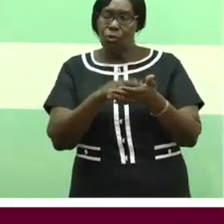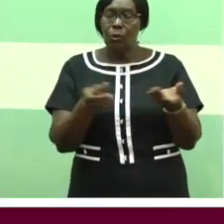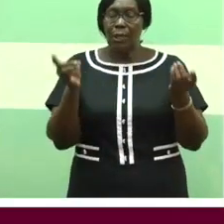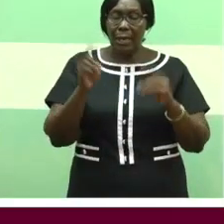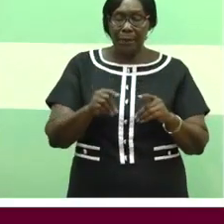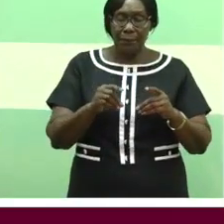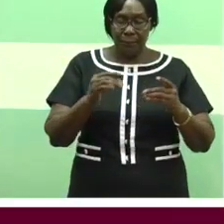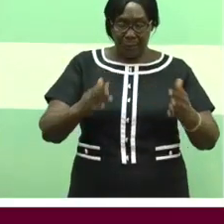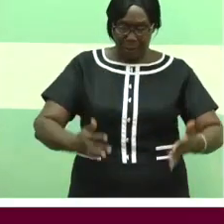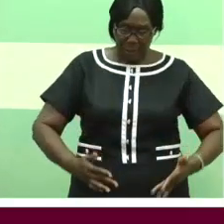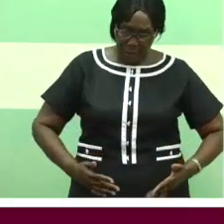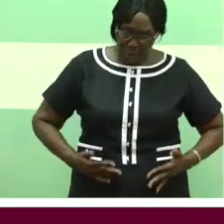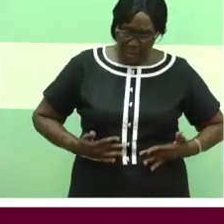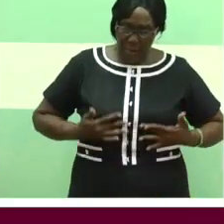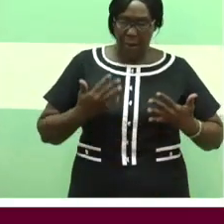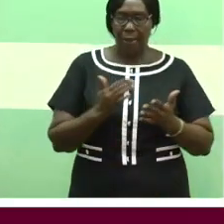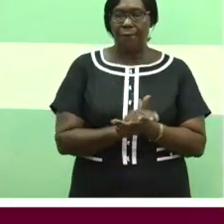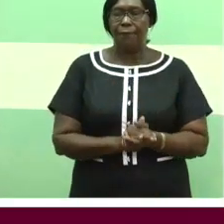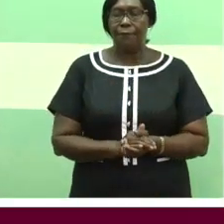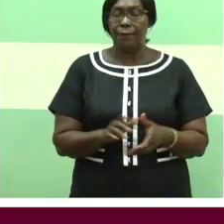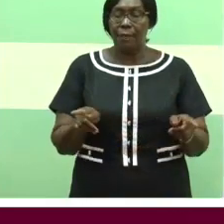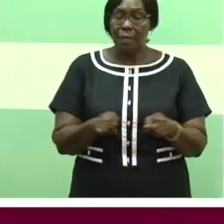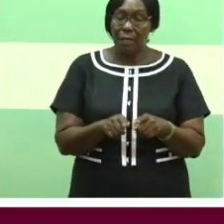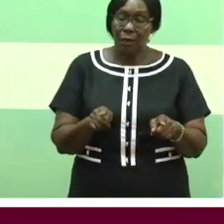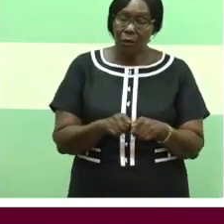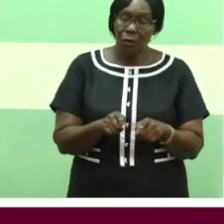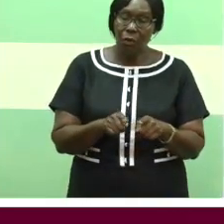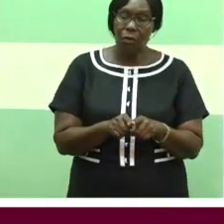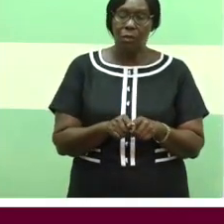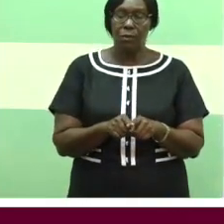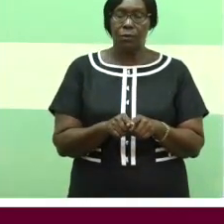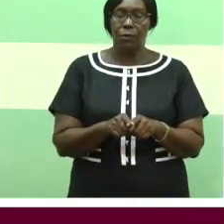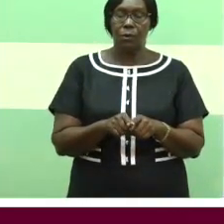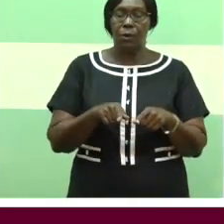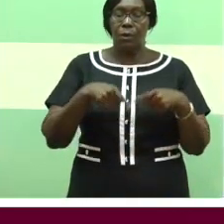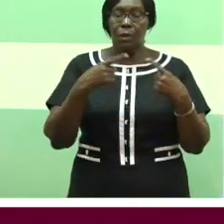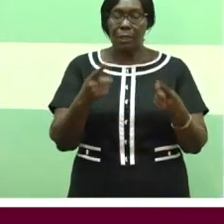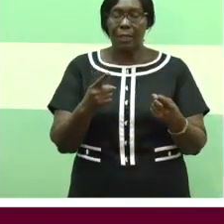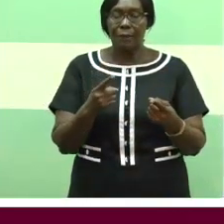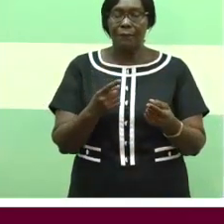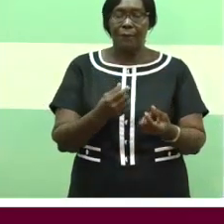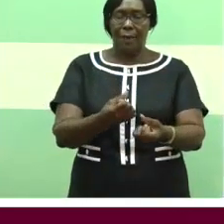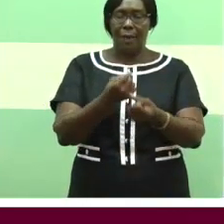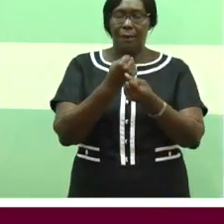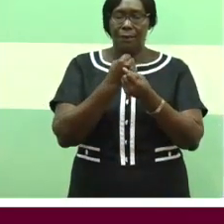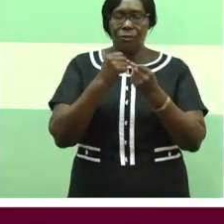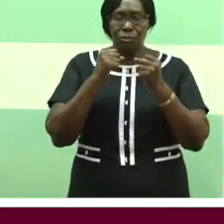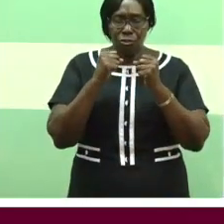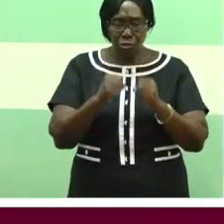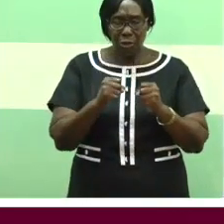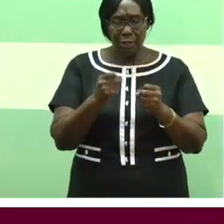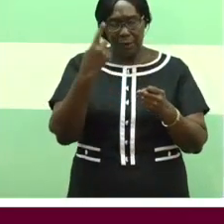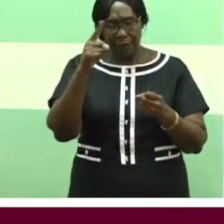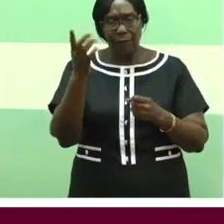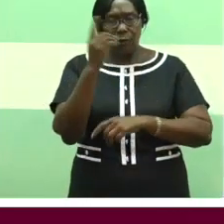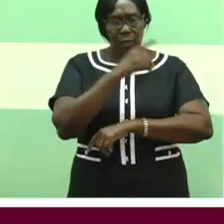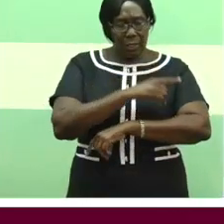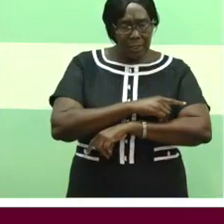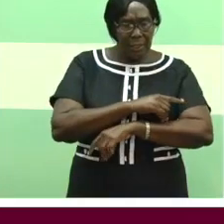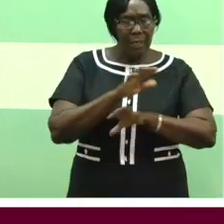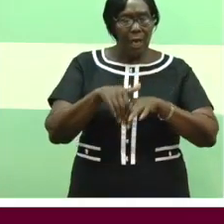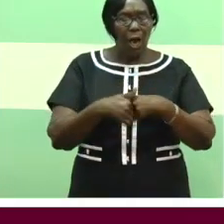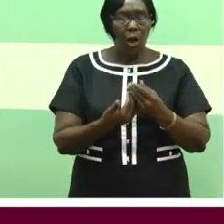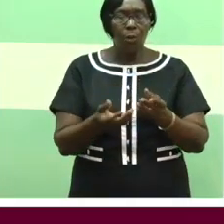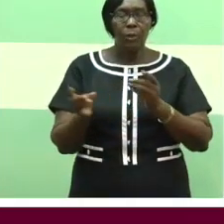lives. It also gives structure to the day. So it tells how the day is going to